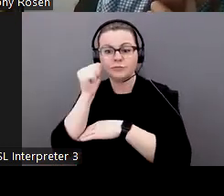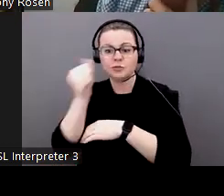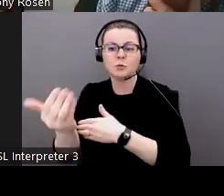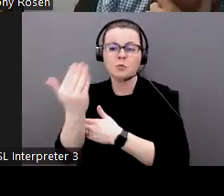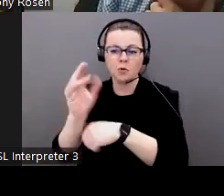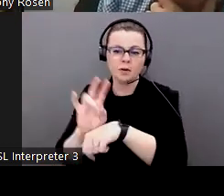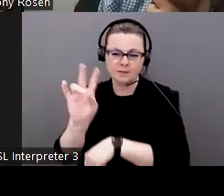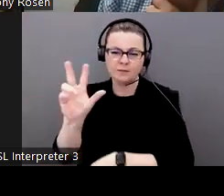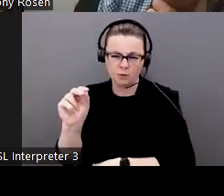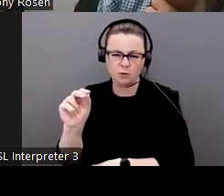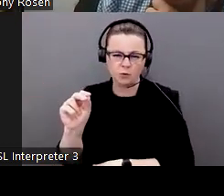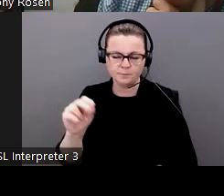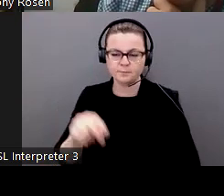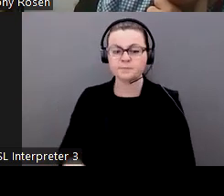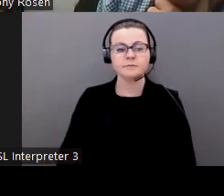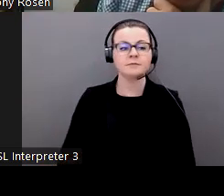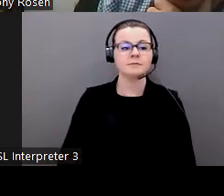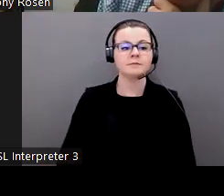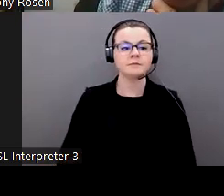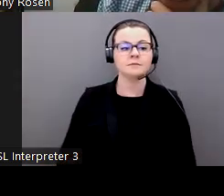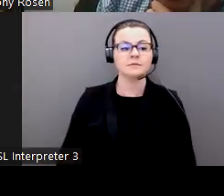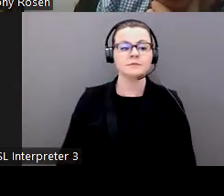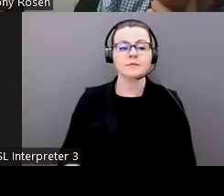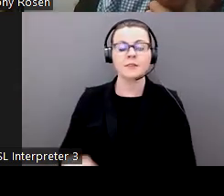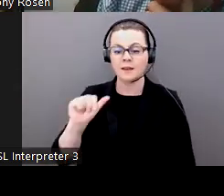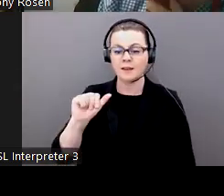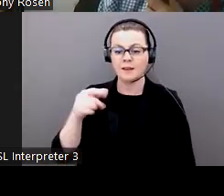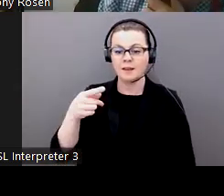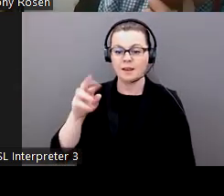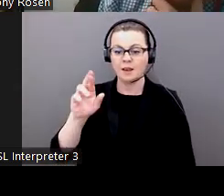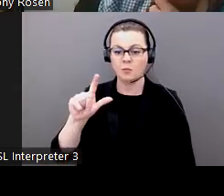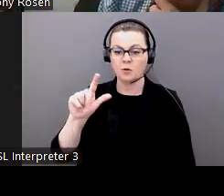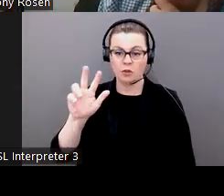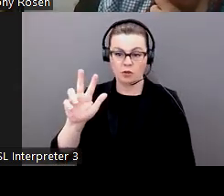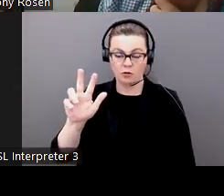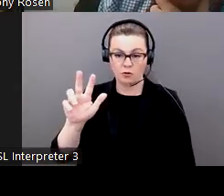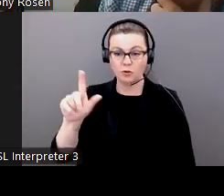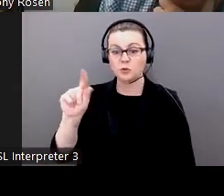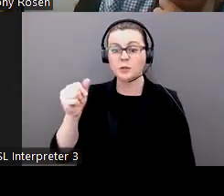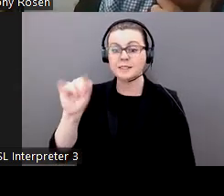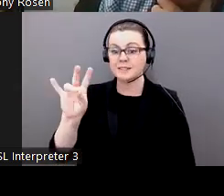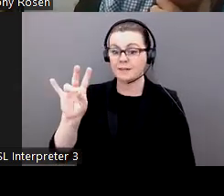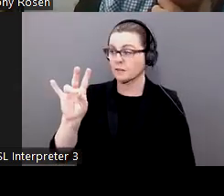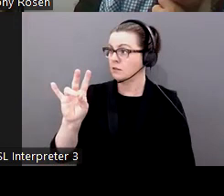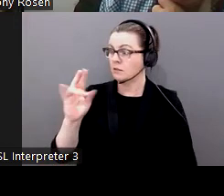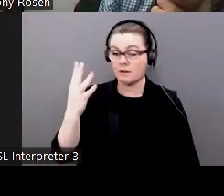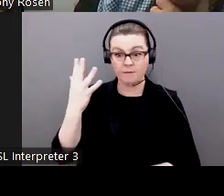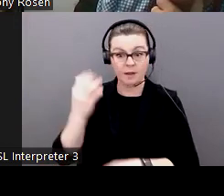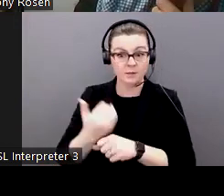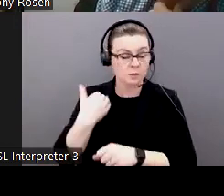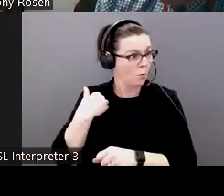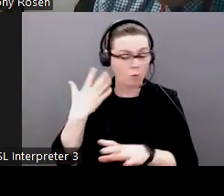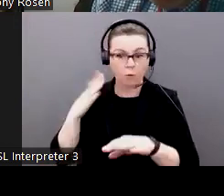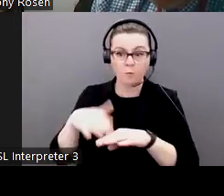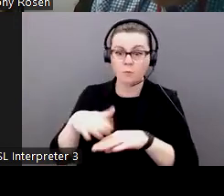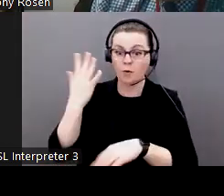We launched on the 3rd of April, 2017. So now 5 years ago, 5.5 years ago.